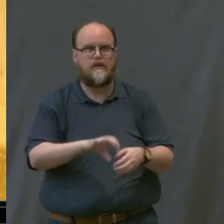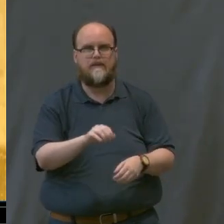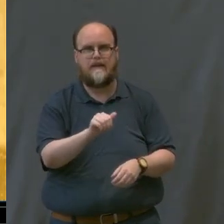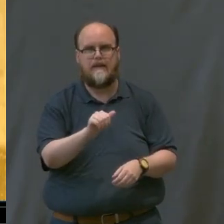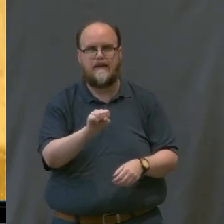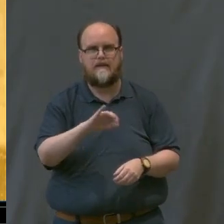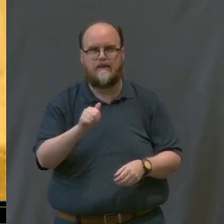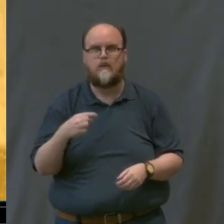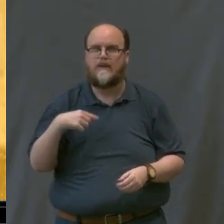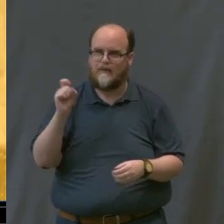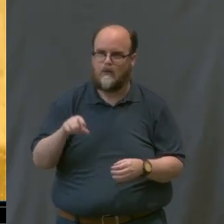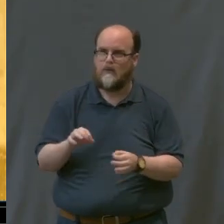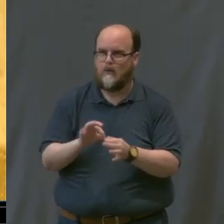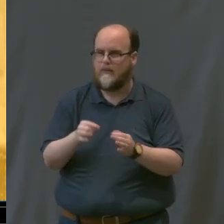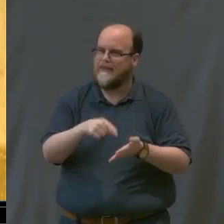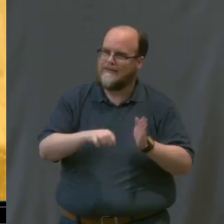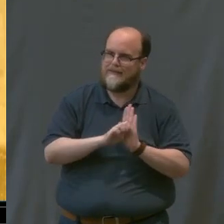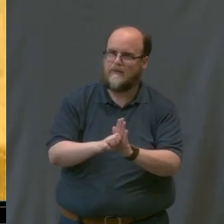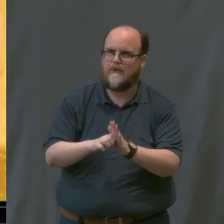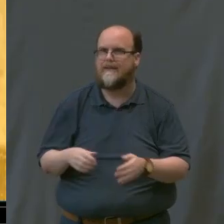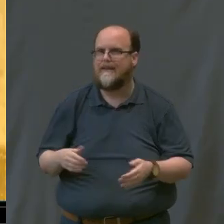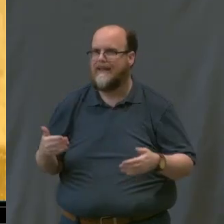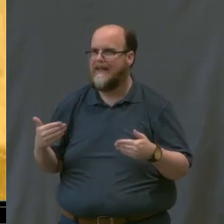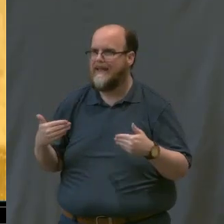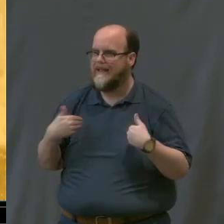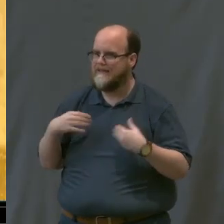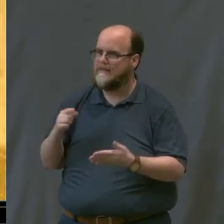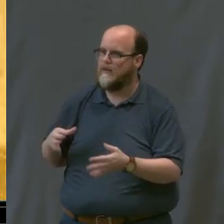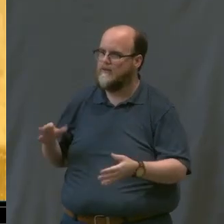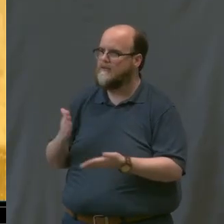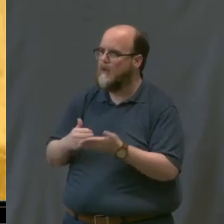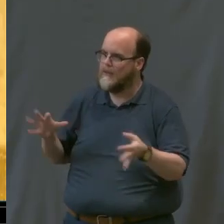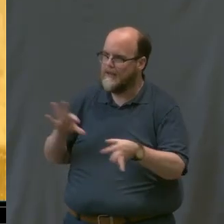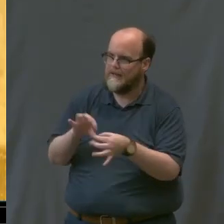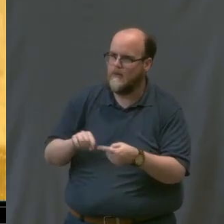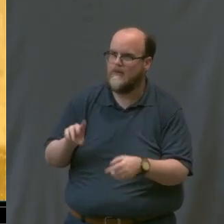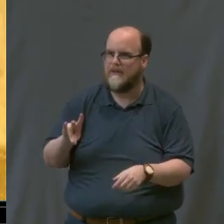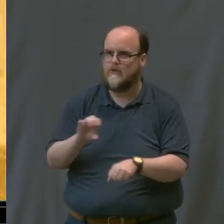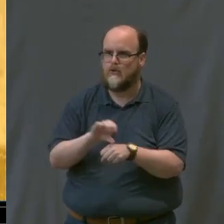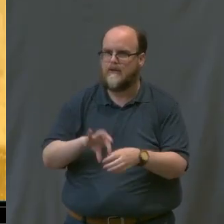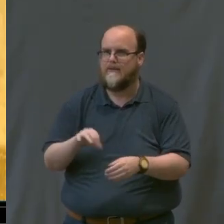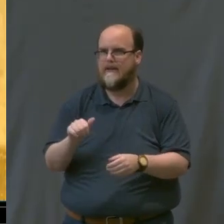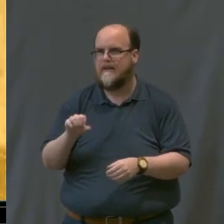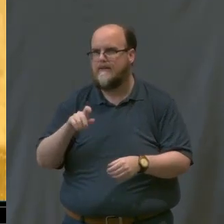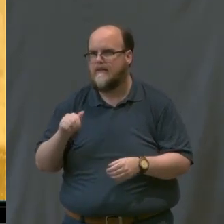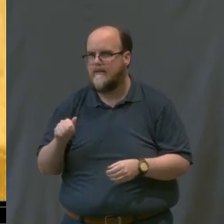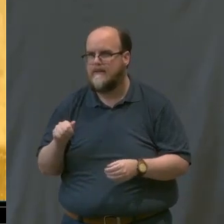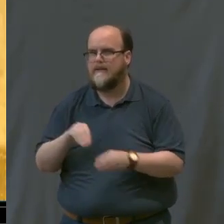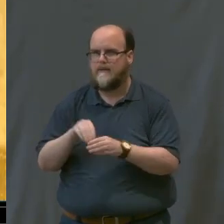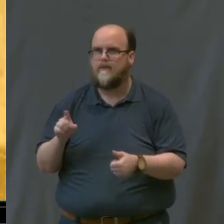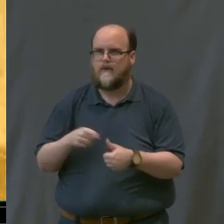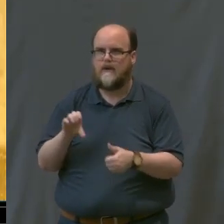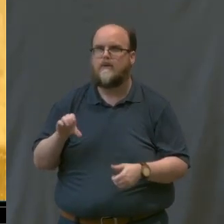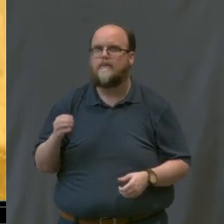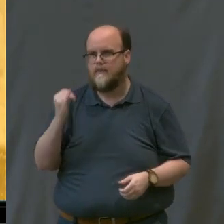these symbols in such a way that it has something to do with the 7 churches of Asia in the first century. If we start going